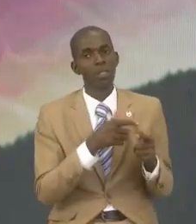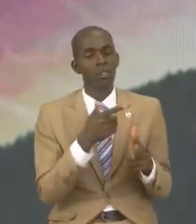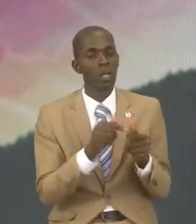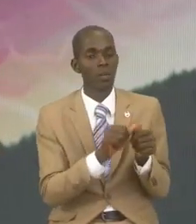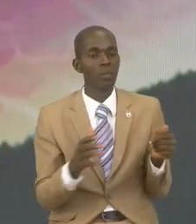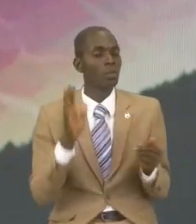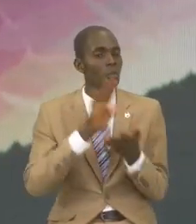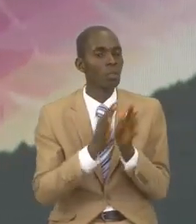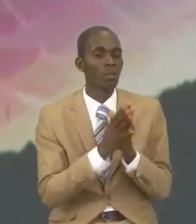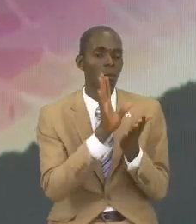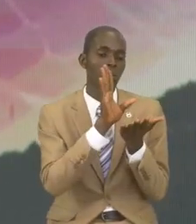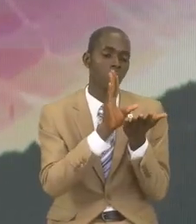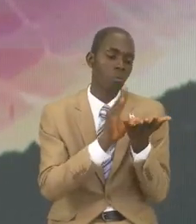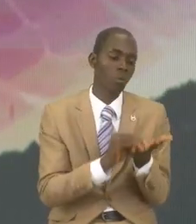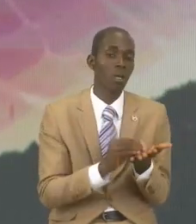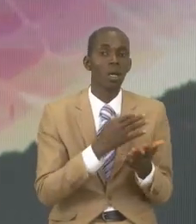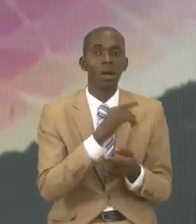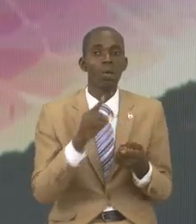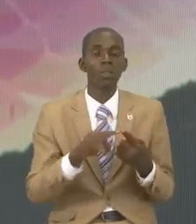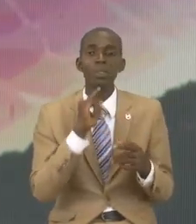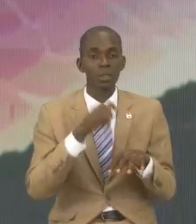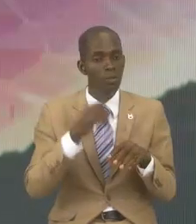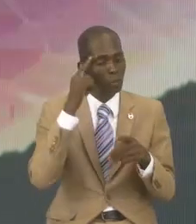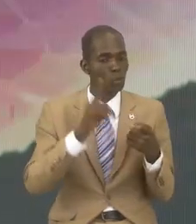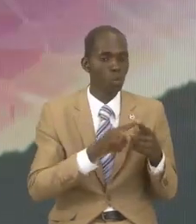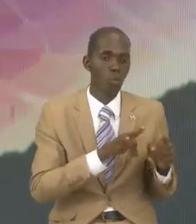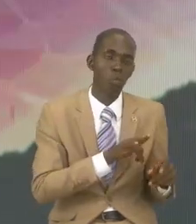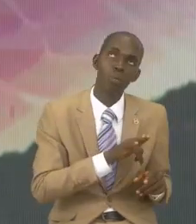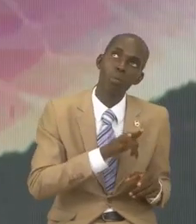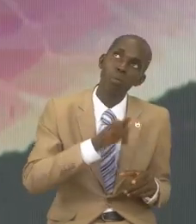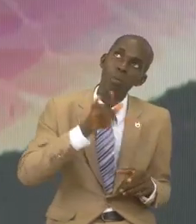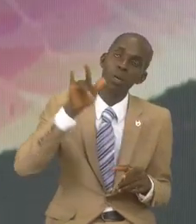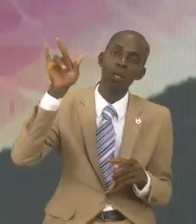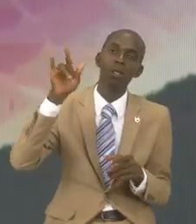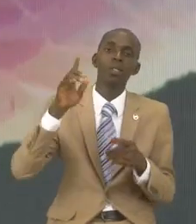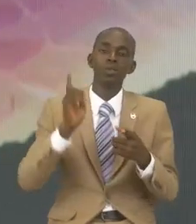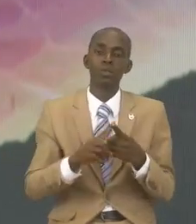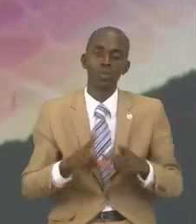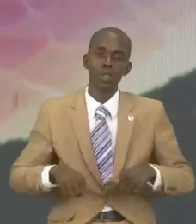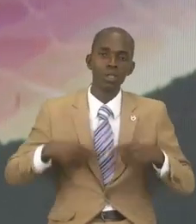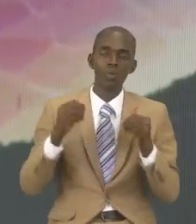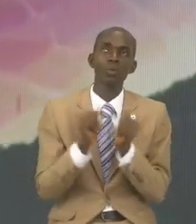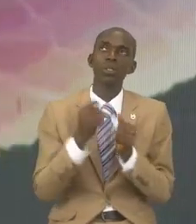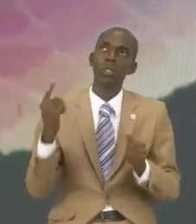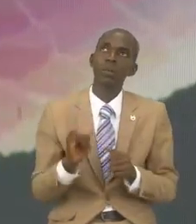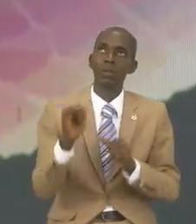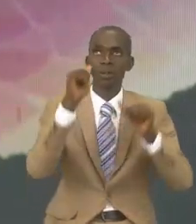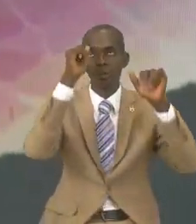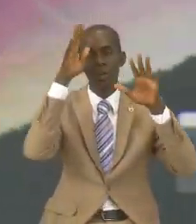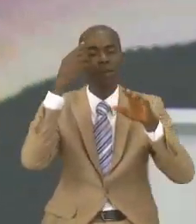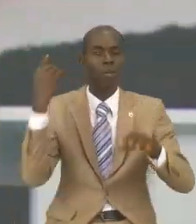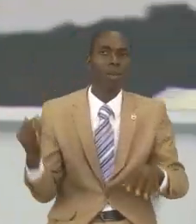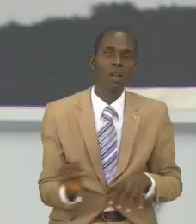And when it comes to time to go up and to go and live with the Heavenly Father forever and